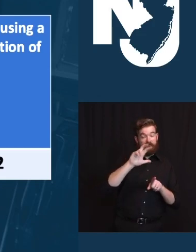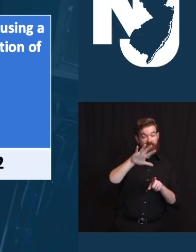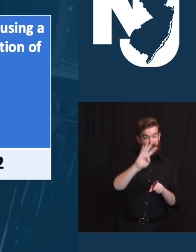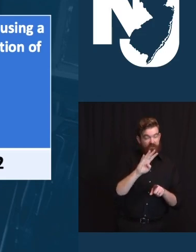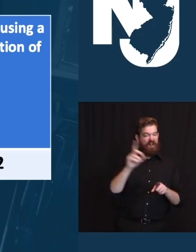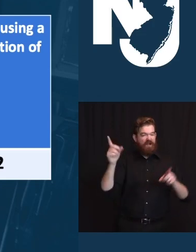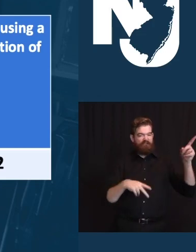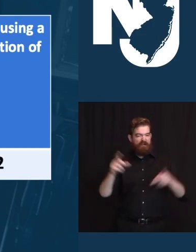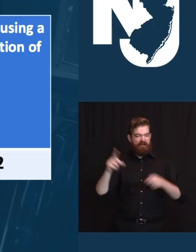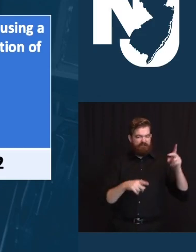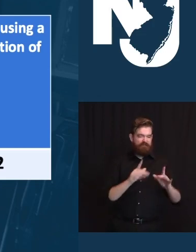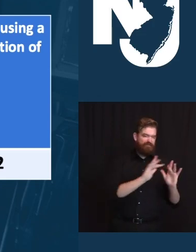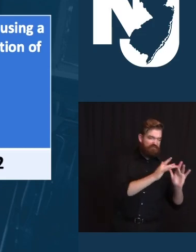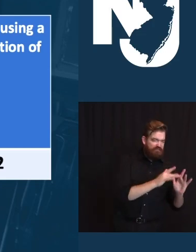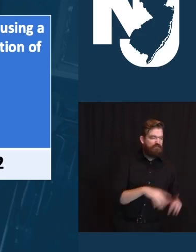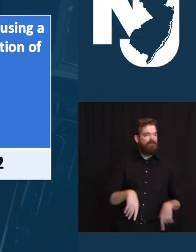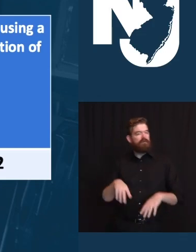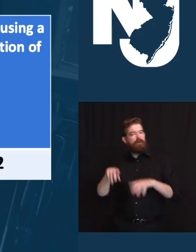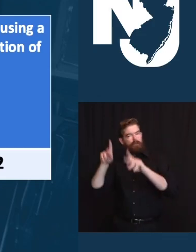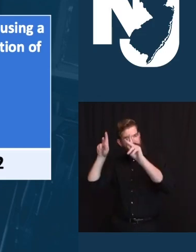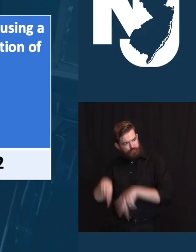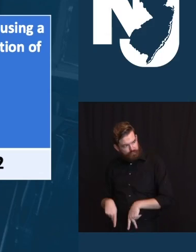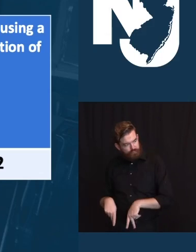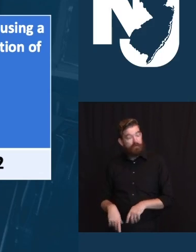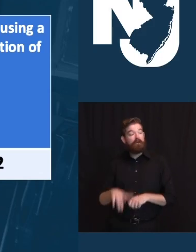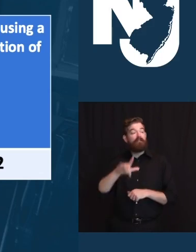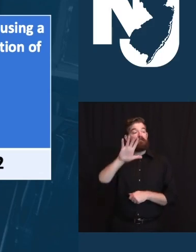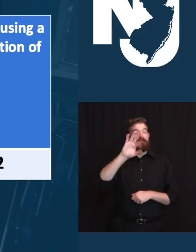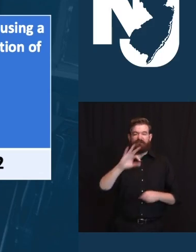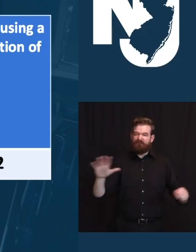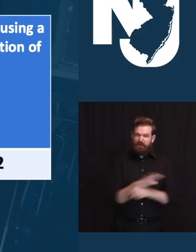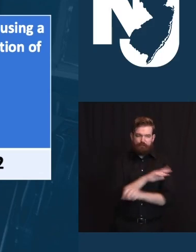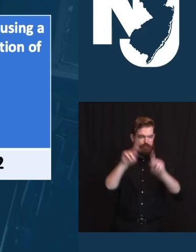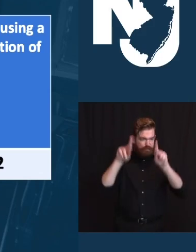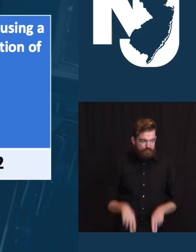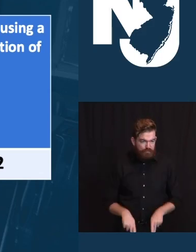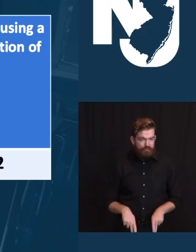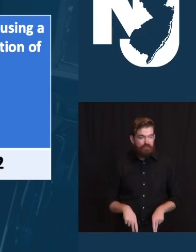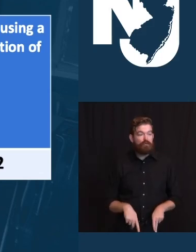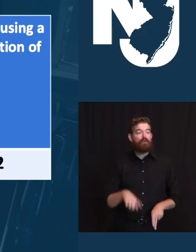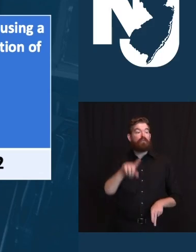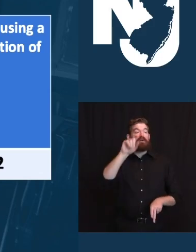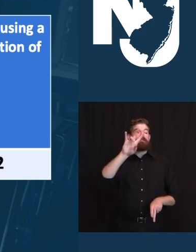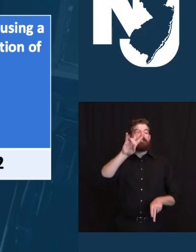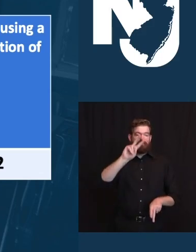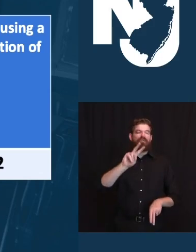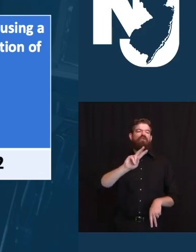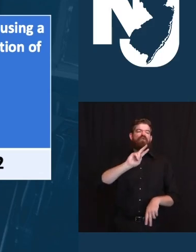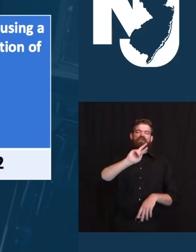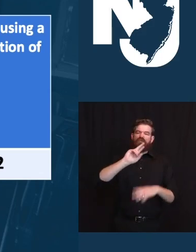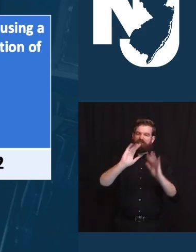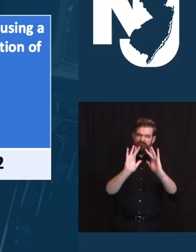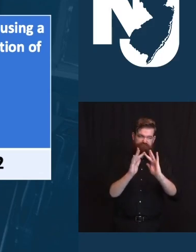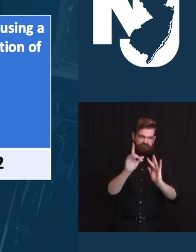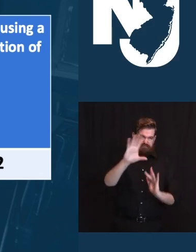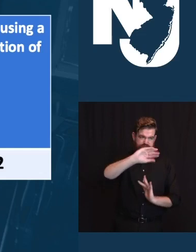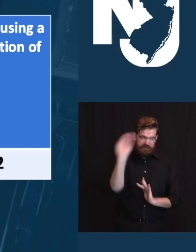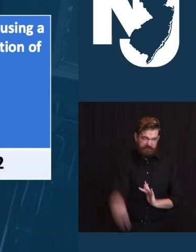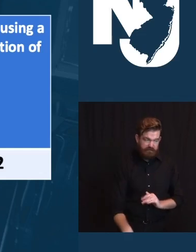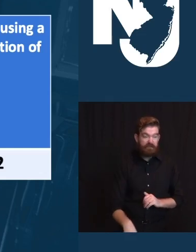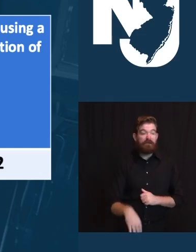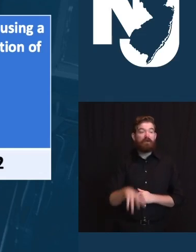combination of all of the above through their facilities. Someone asked me about this the other day. It is possible within a district to have one school